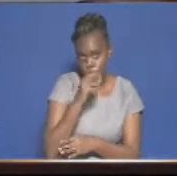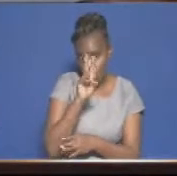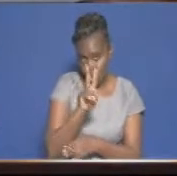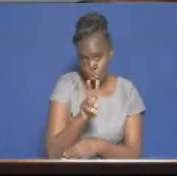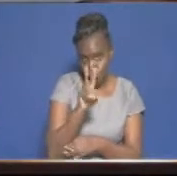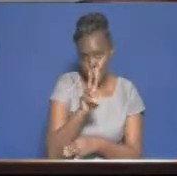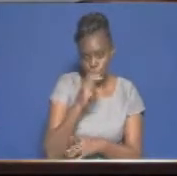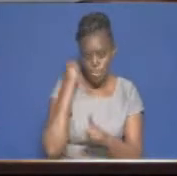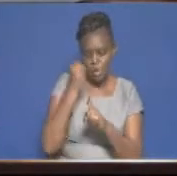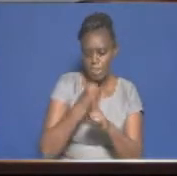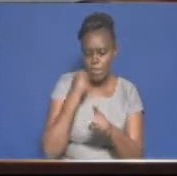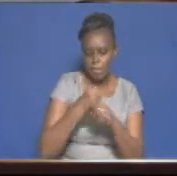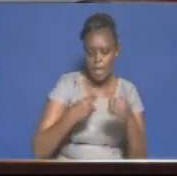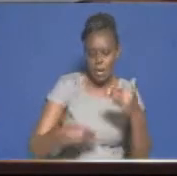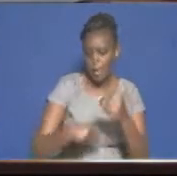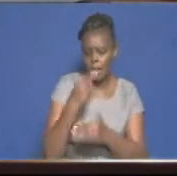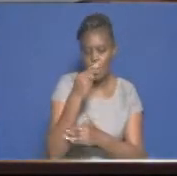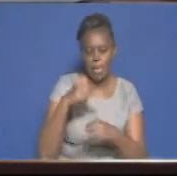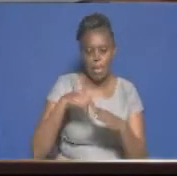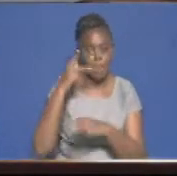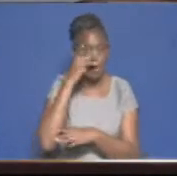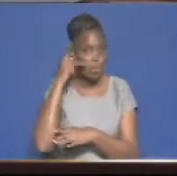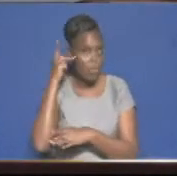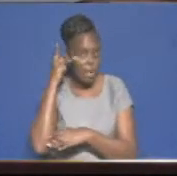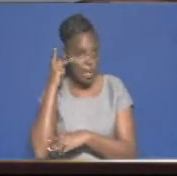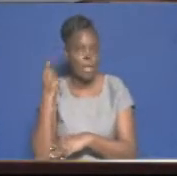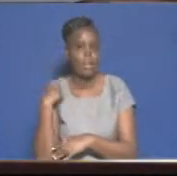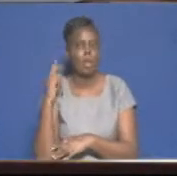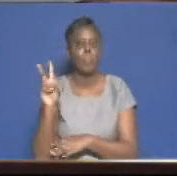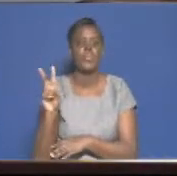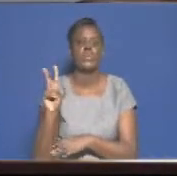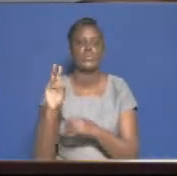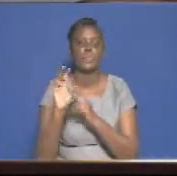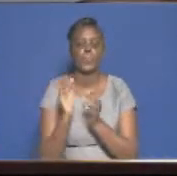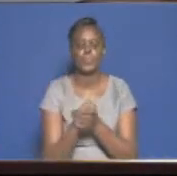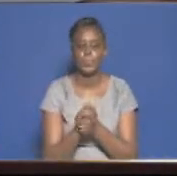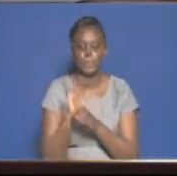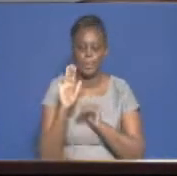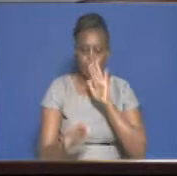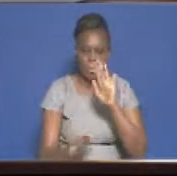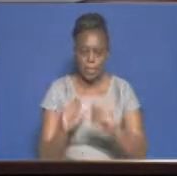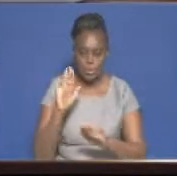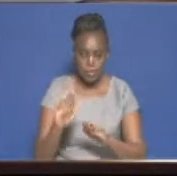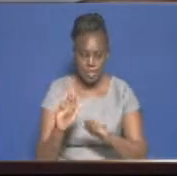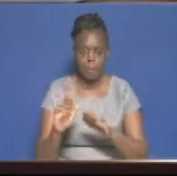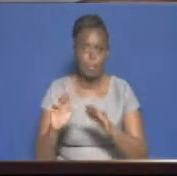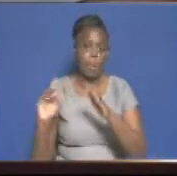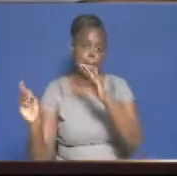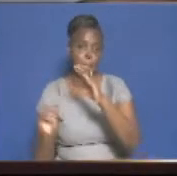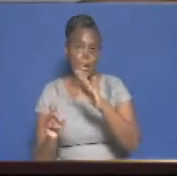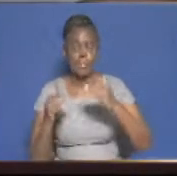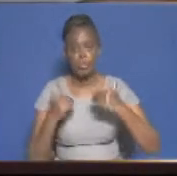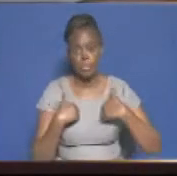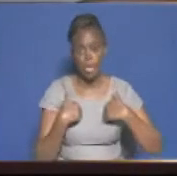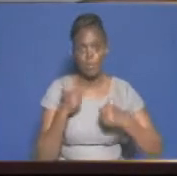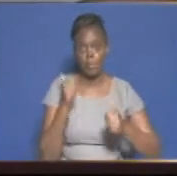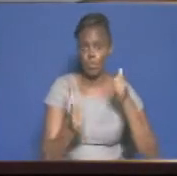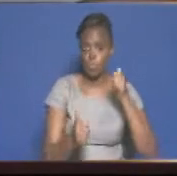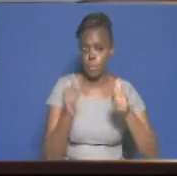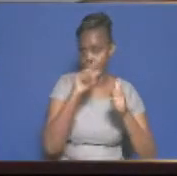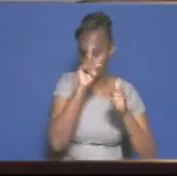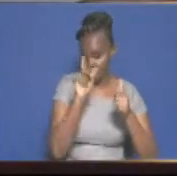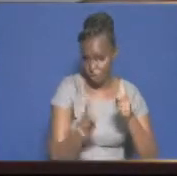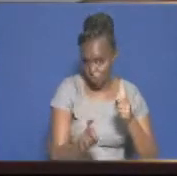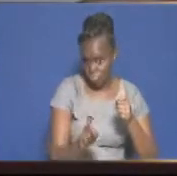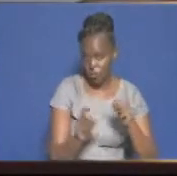high demand? Two, what steps has the ministry taken to